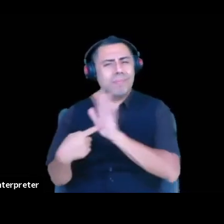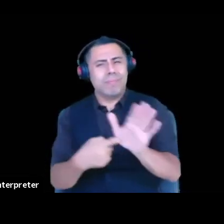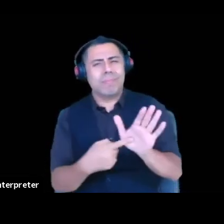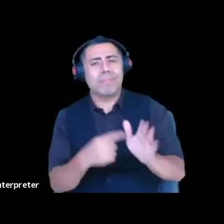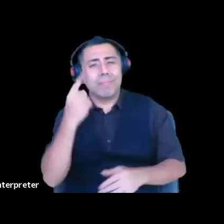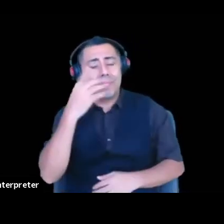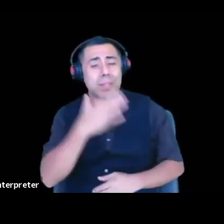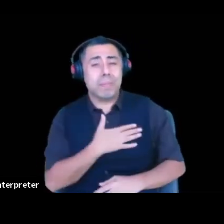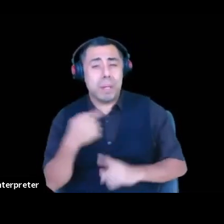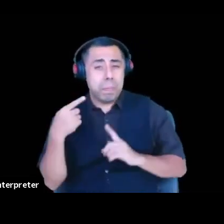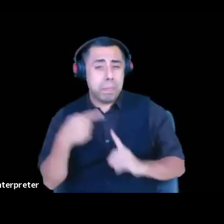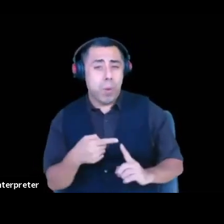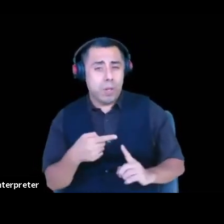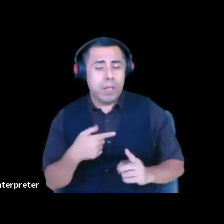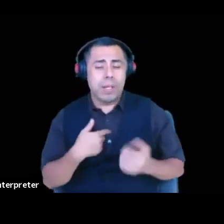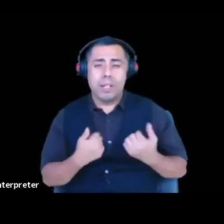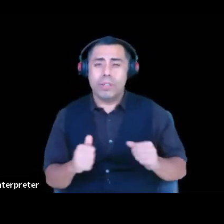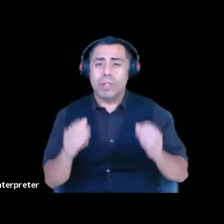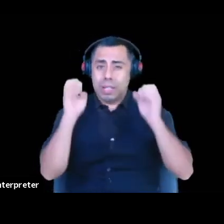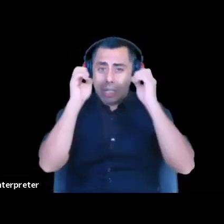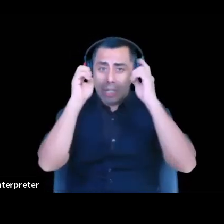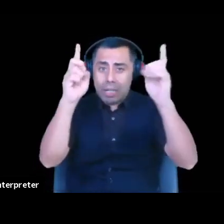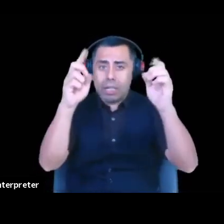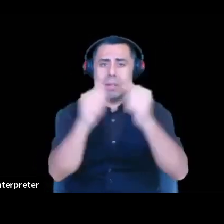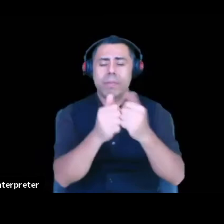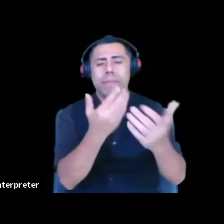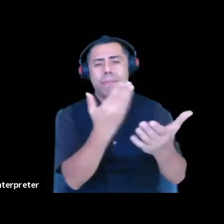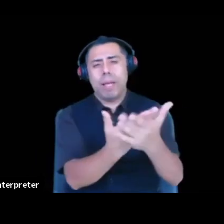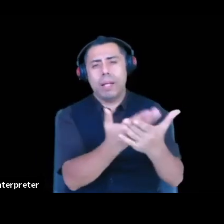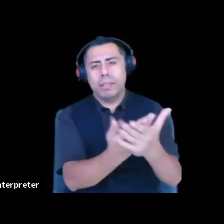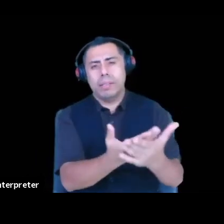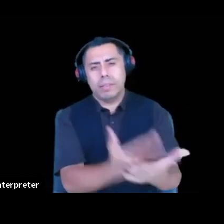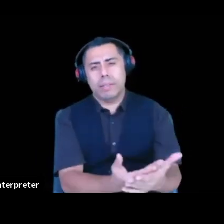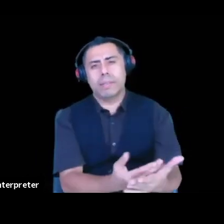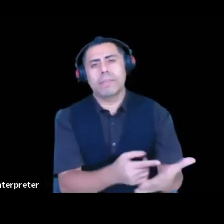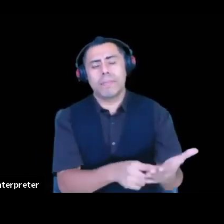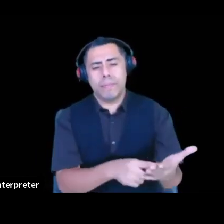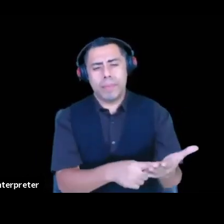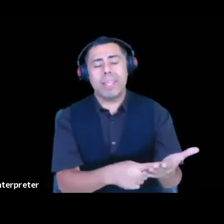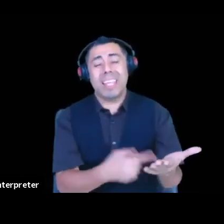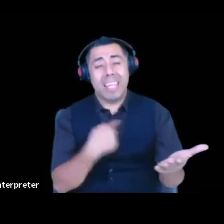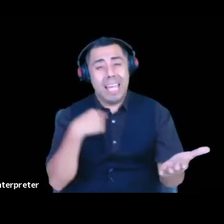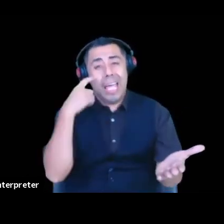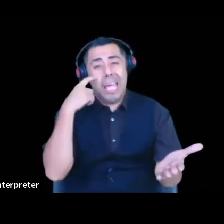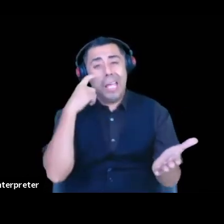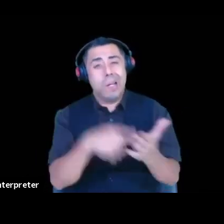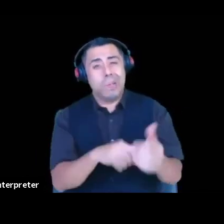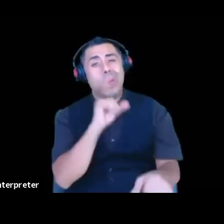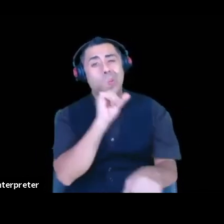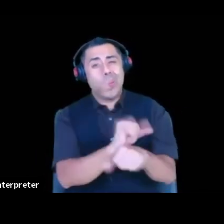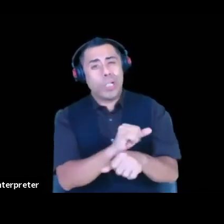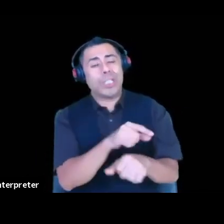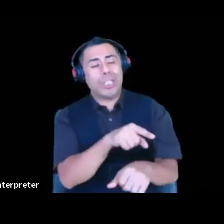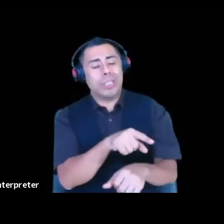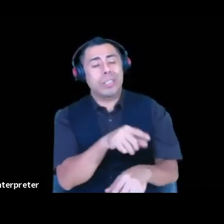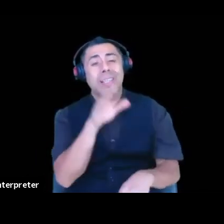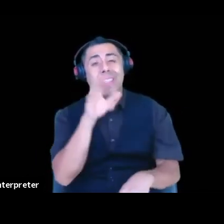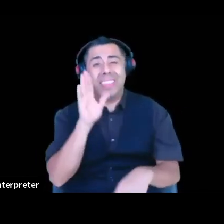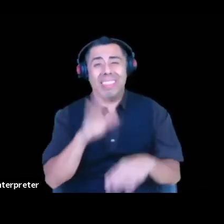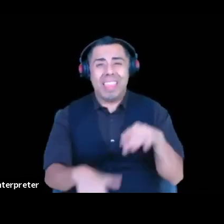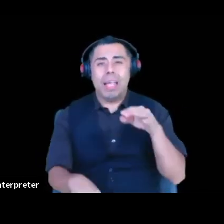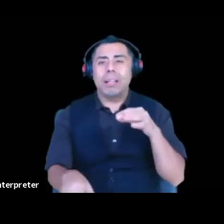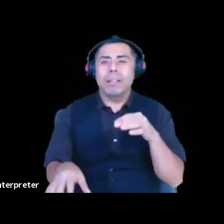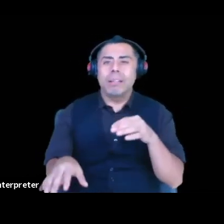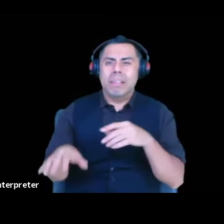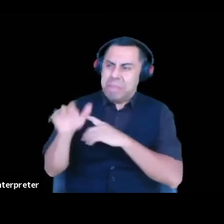being factual, and I find that works a lot better than trying to force and be angry about it. But this is me, of course. I